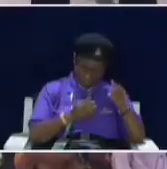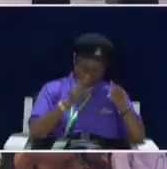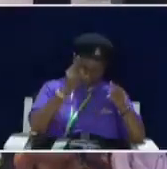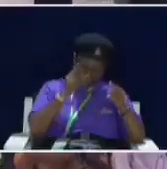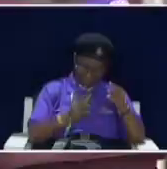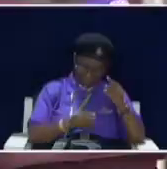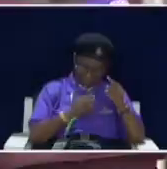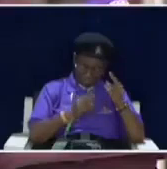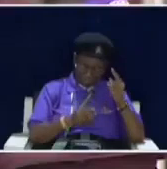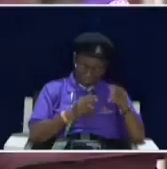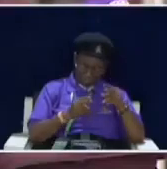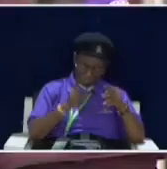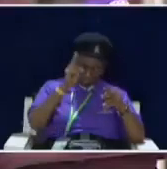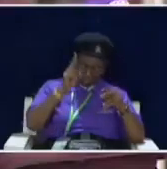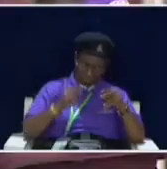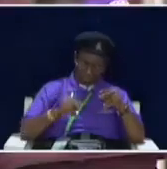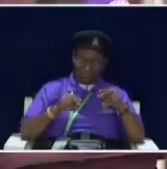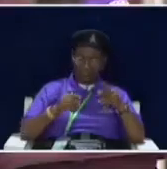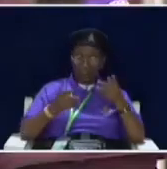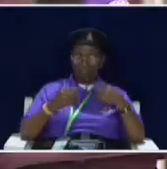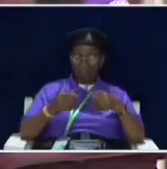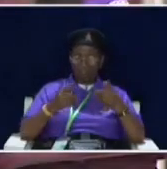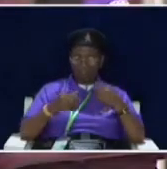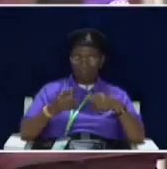here to Walona Gigi.